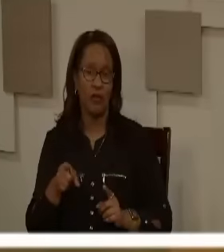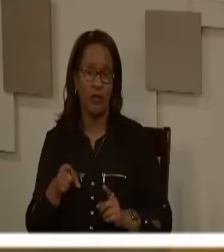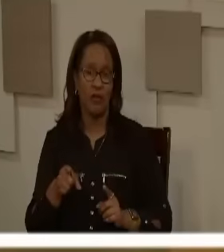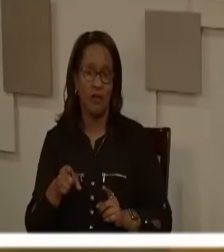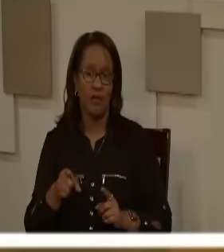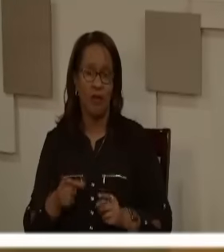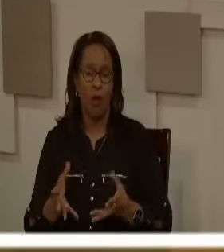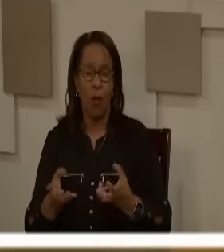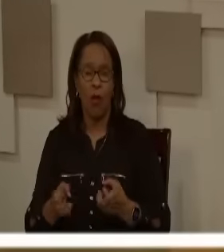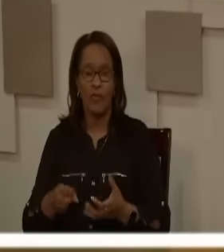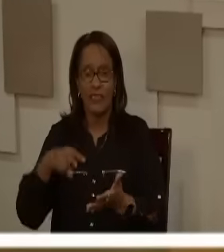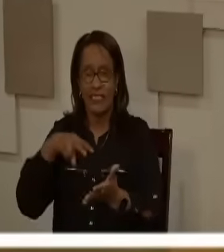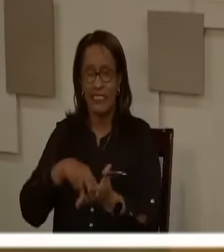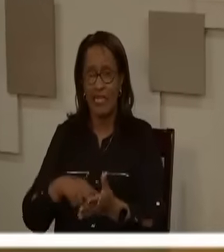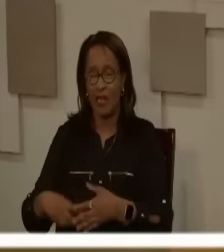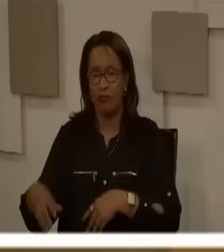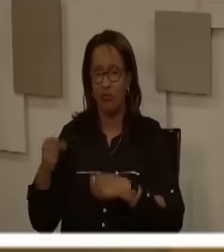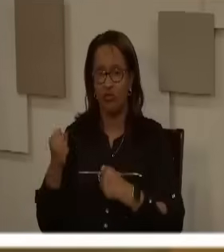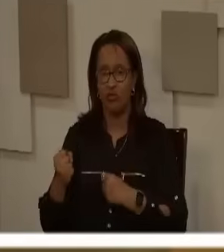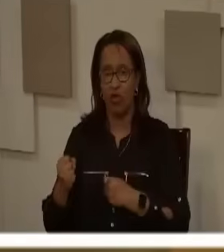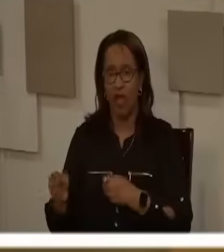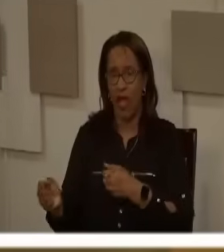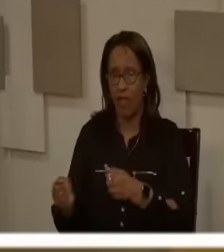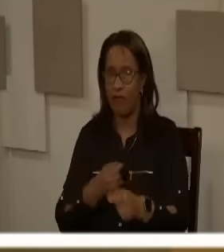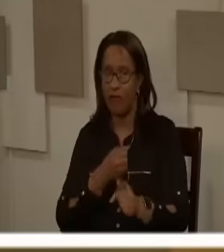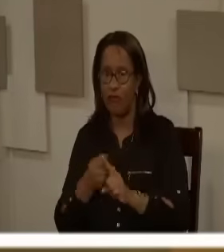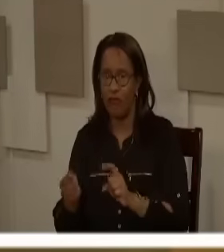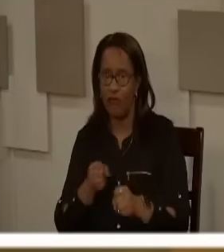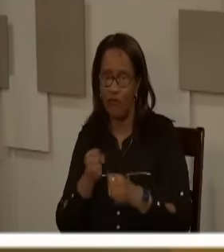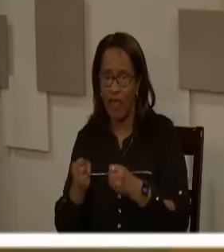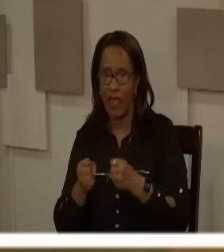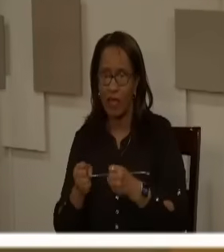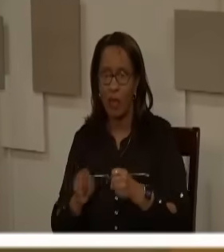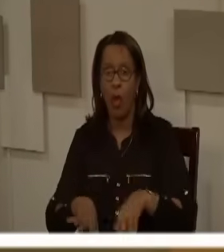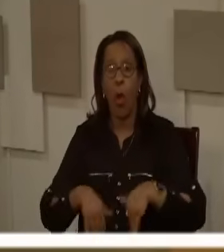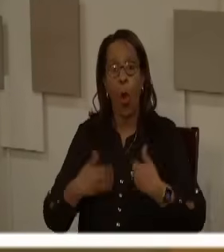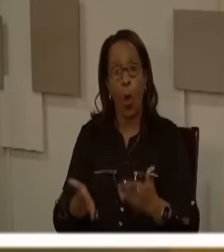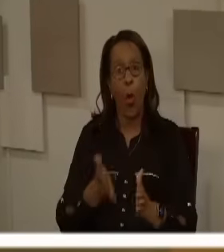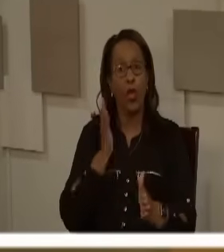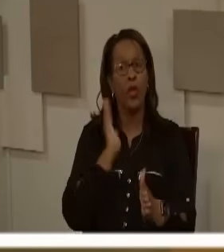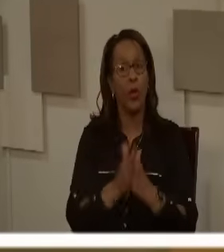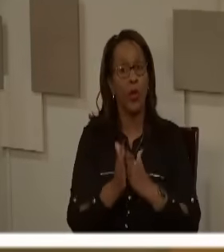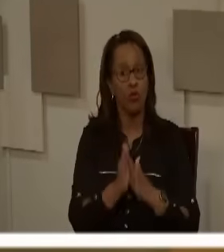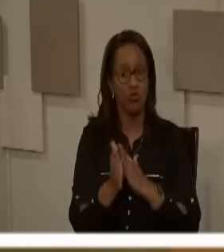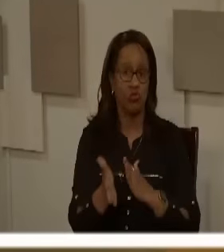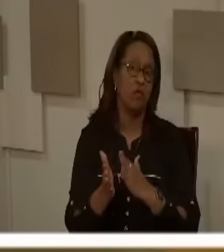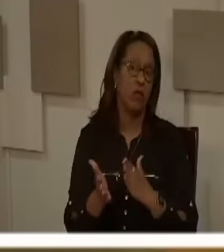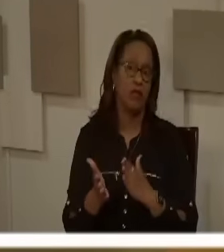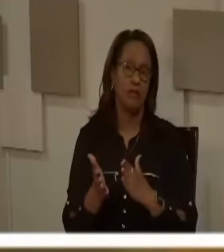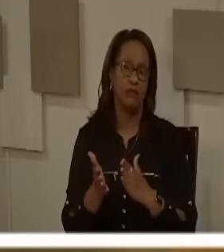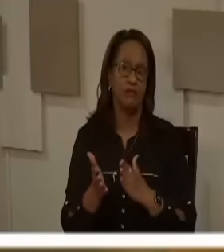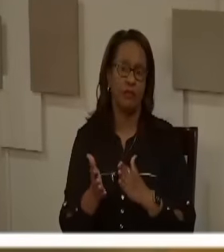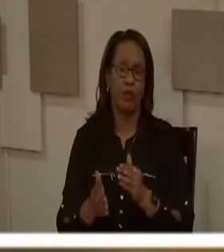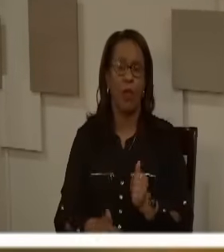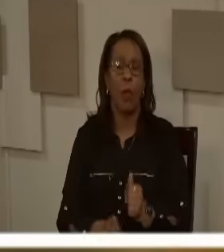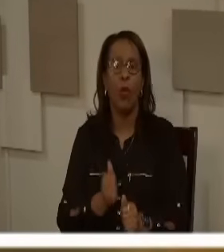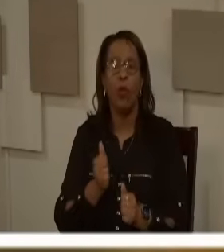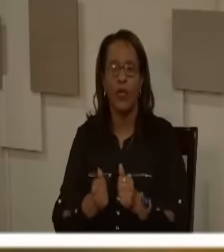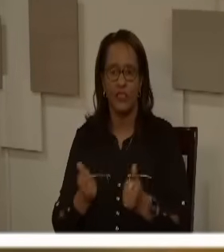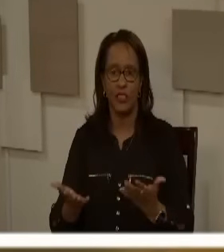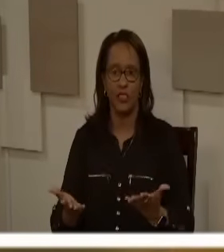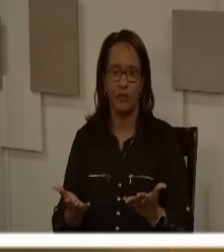fleeing. Am I? That's you too? Or you got something special that the rest of us didn't